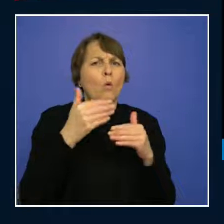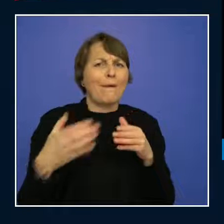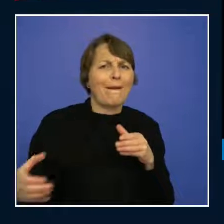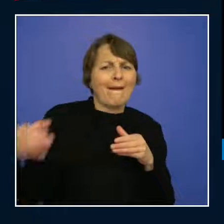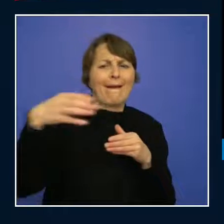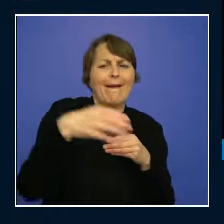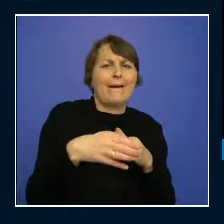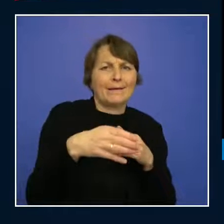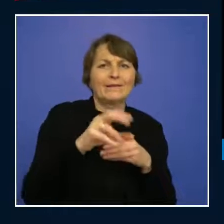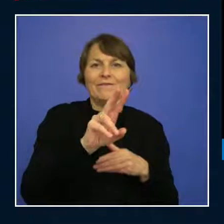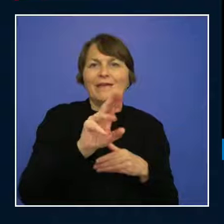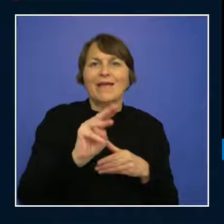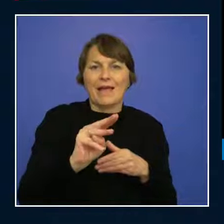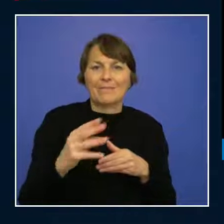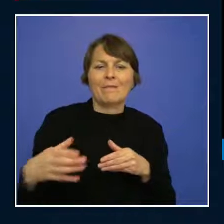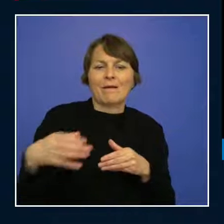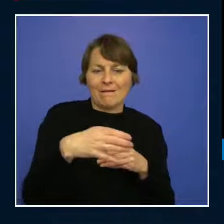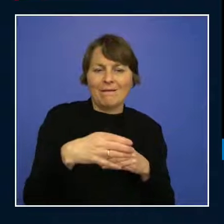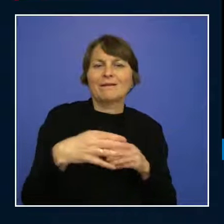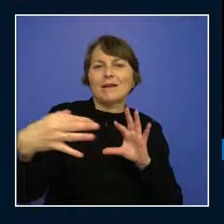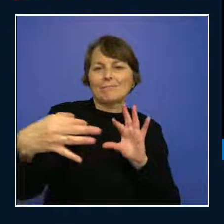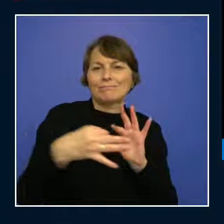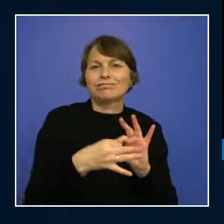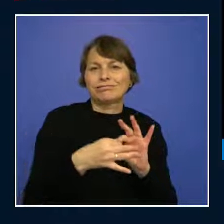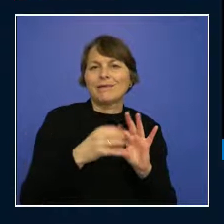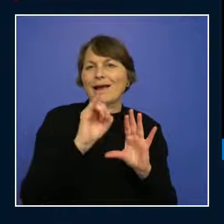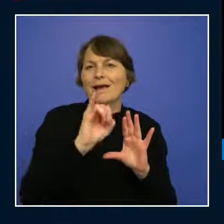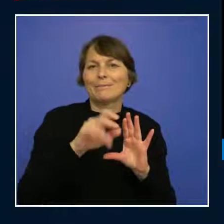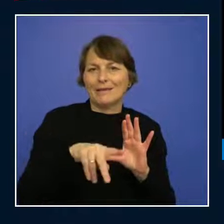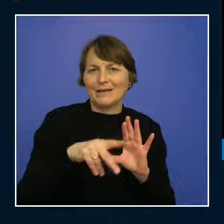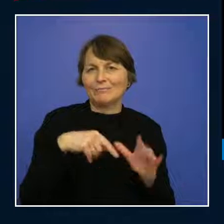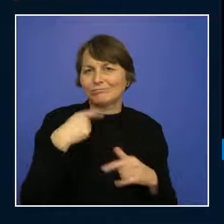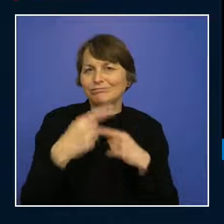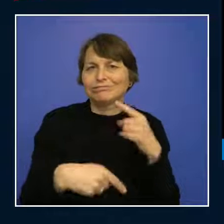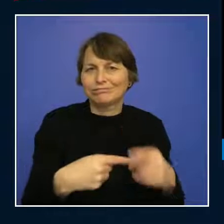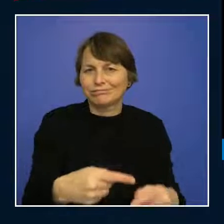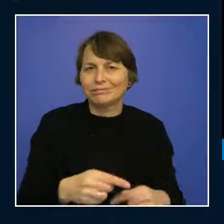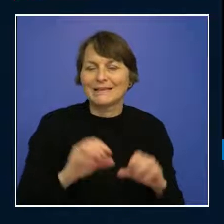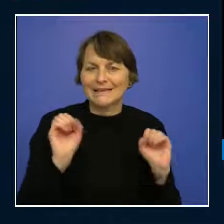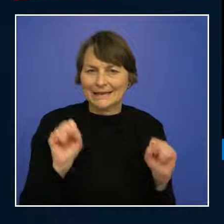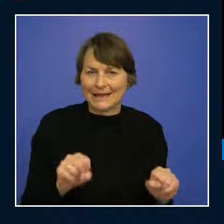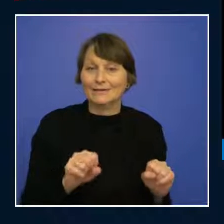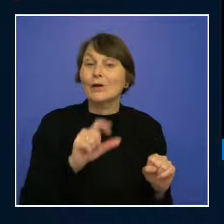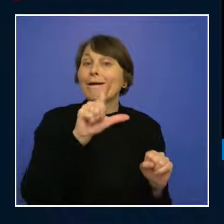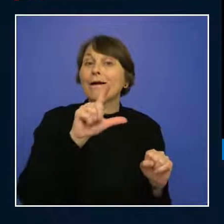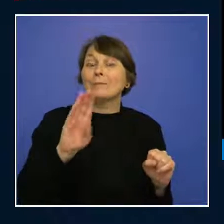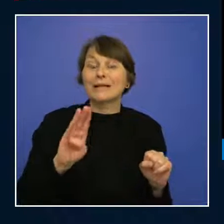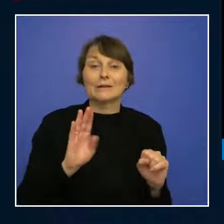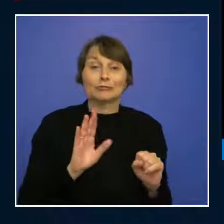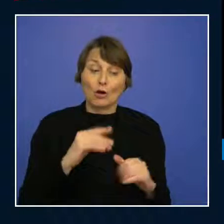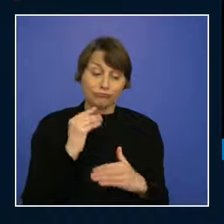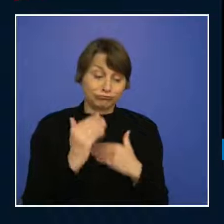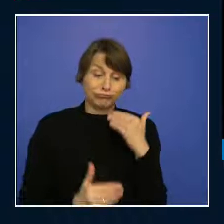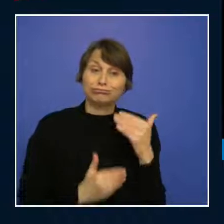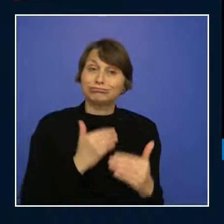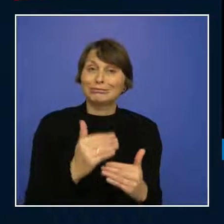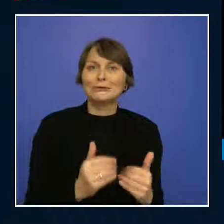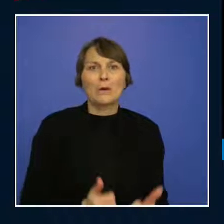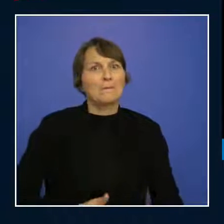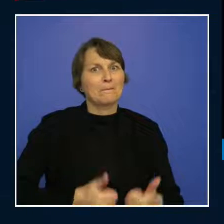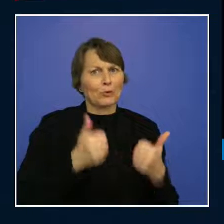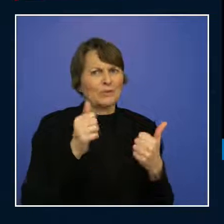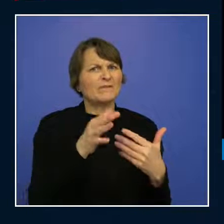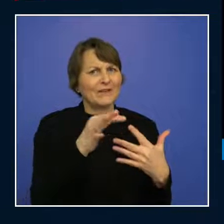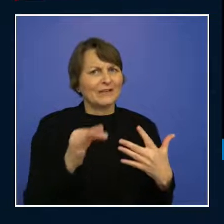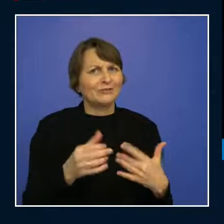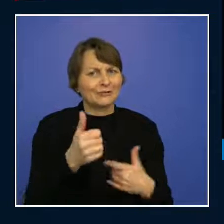that, and they become valid via the health probes, then the load balancer actually does its job. So it's a good feature to have a look at.